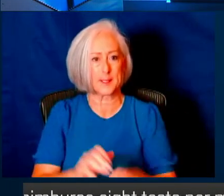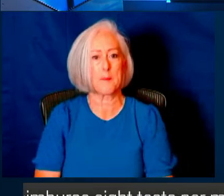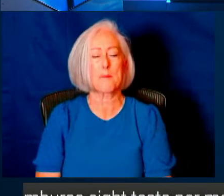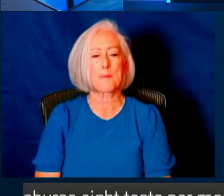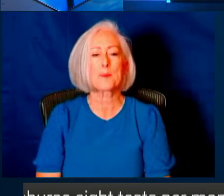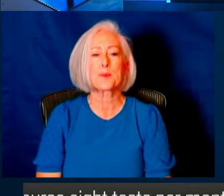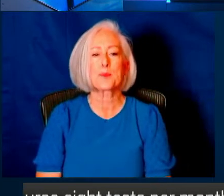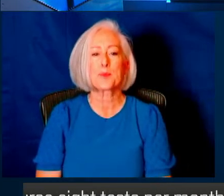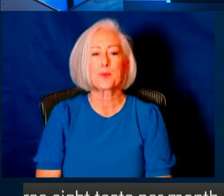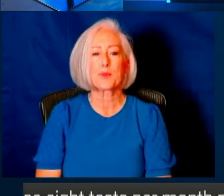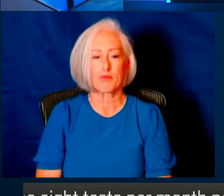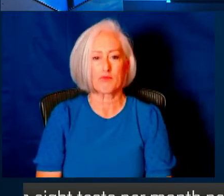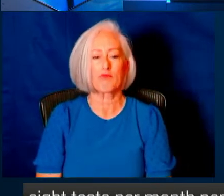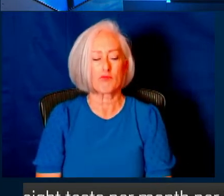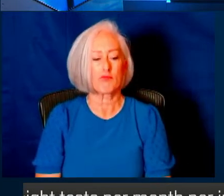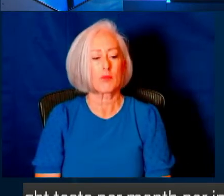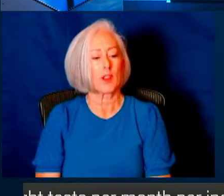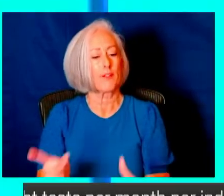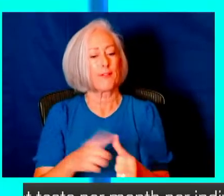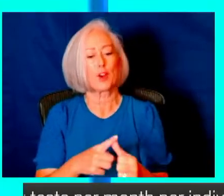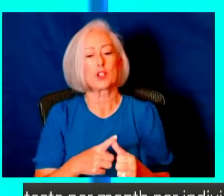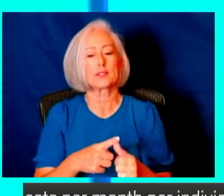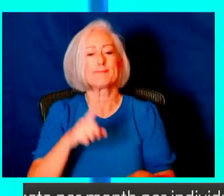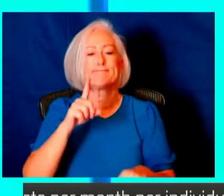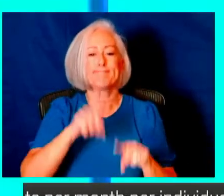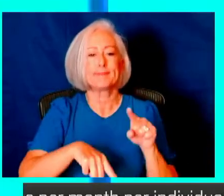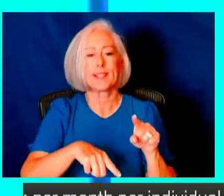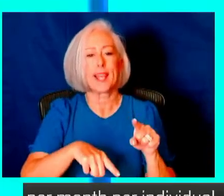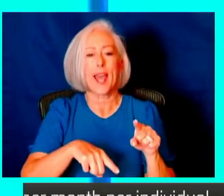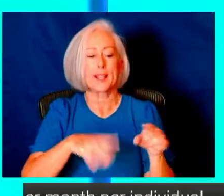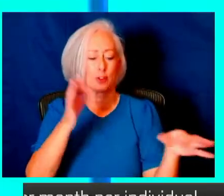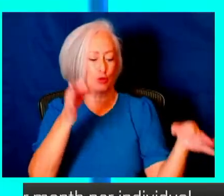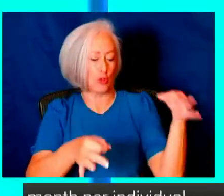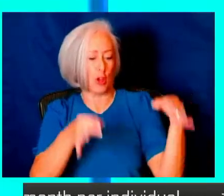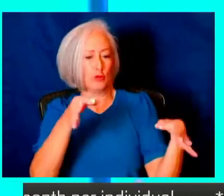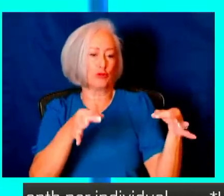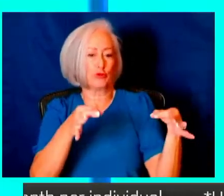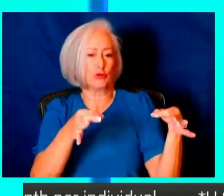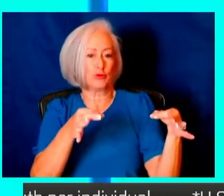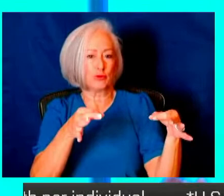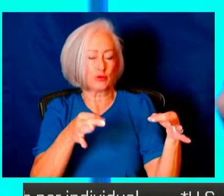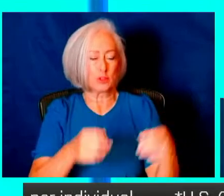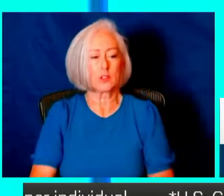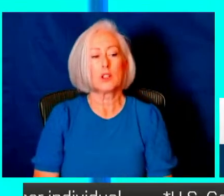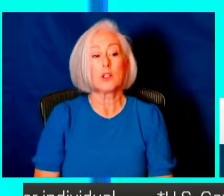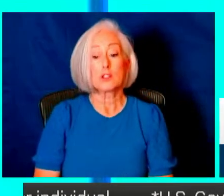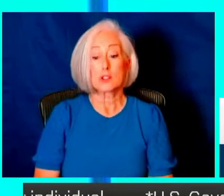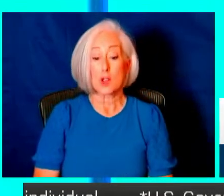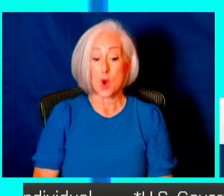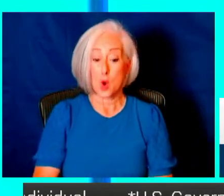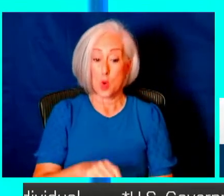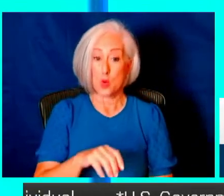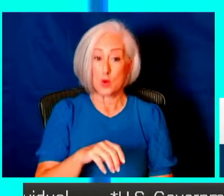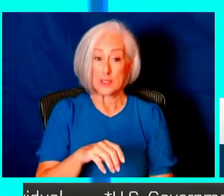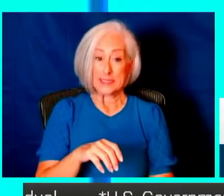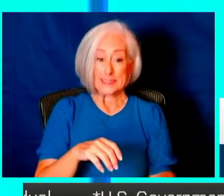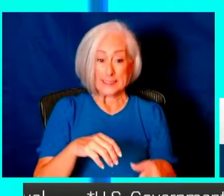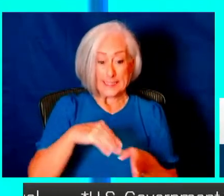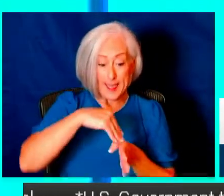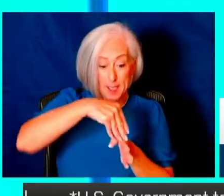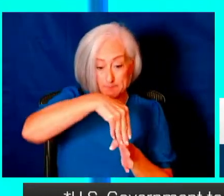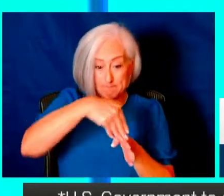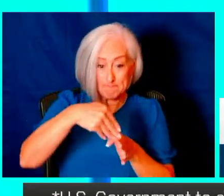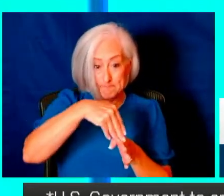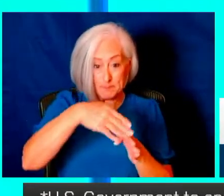a judgment-free zone. The line between being incarcerated and not is so very